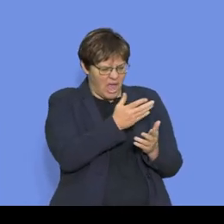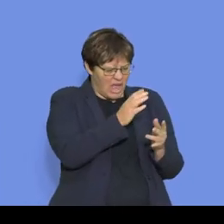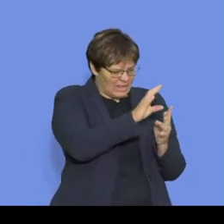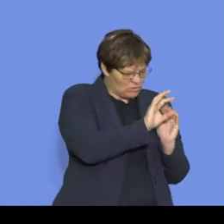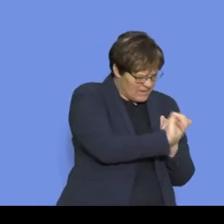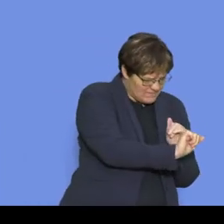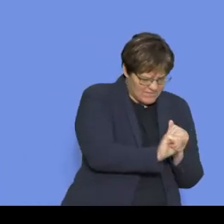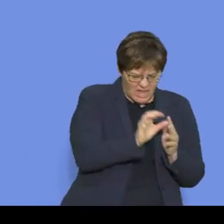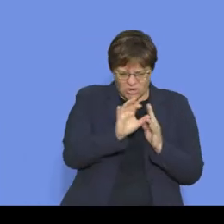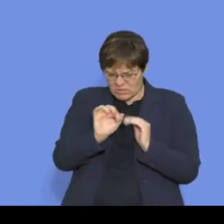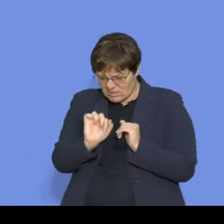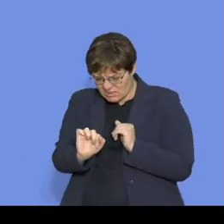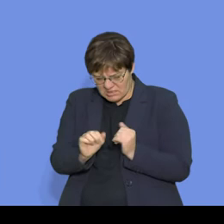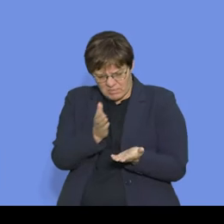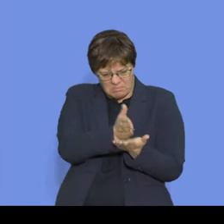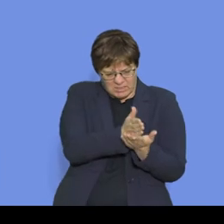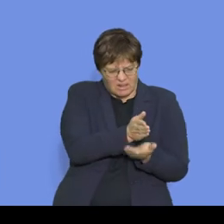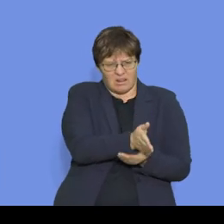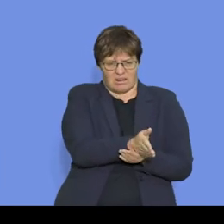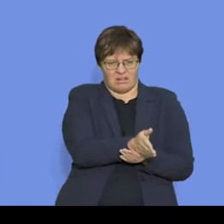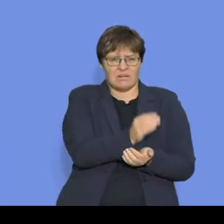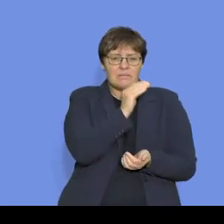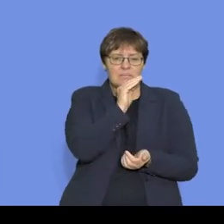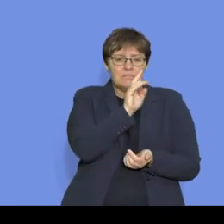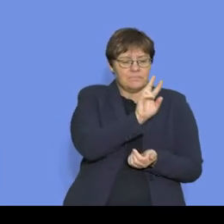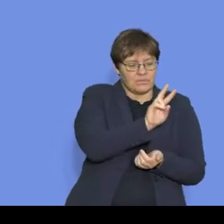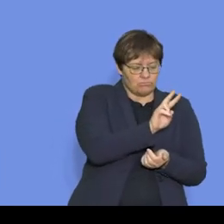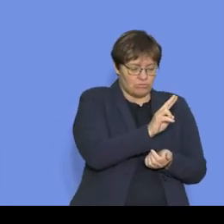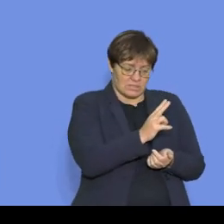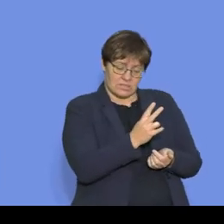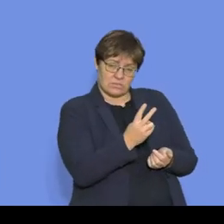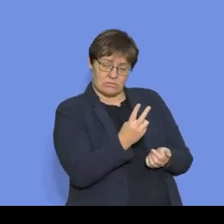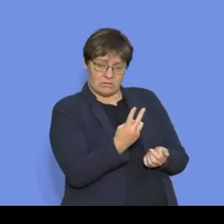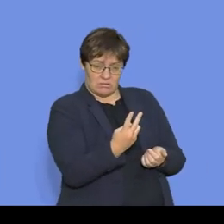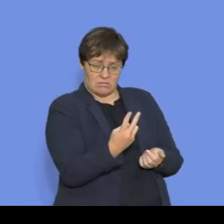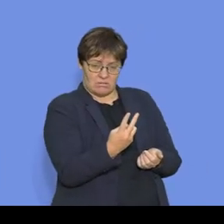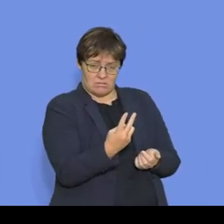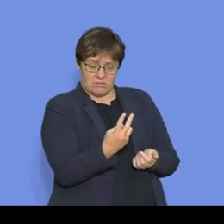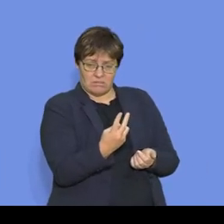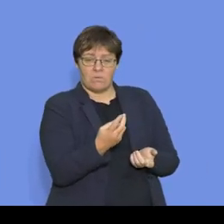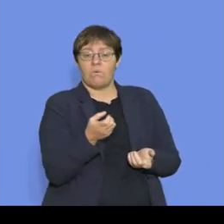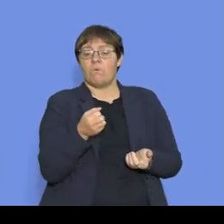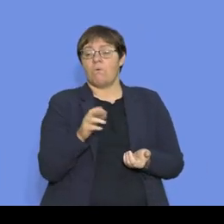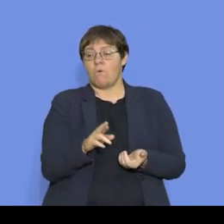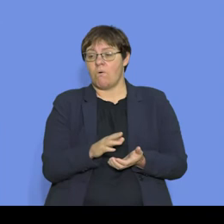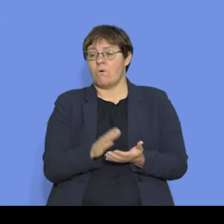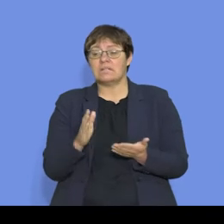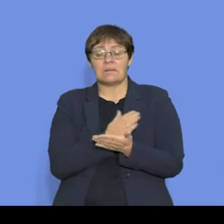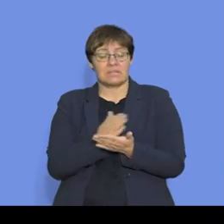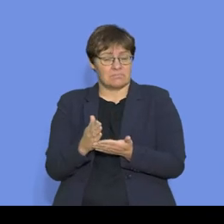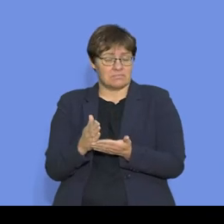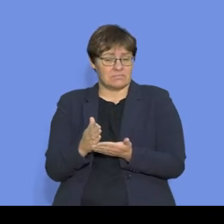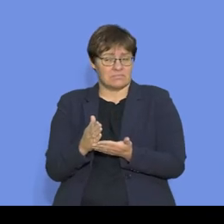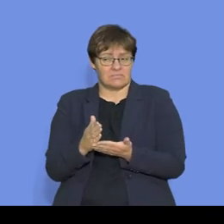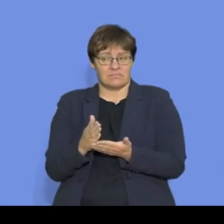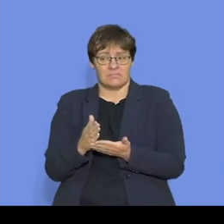They have been termed transitional fossils, or sometimes